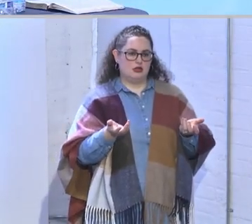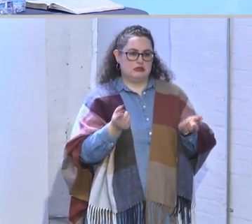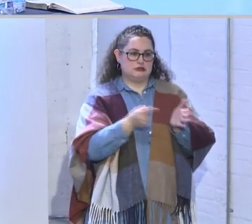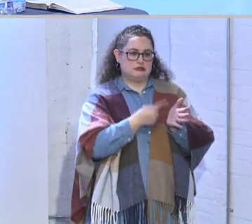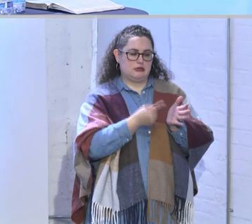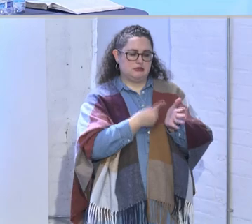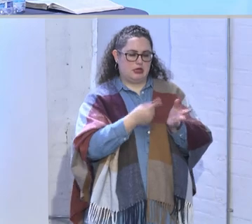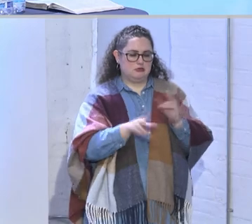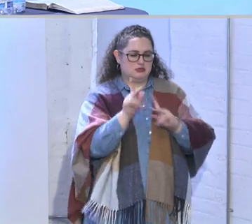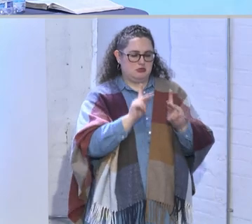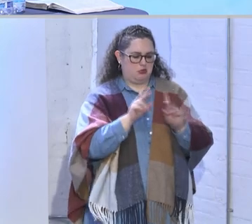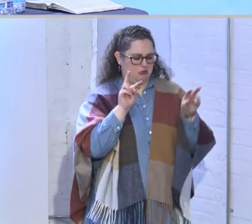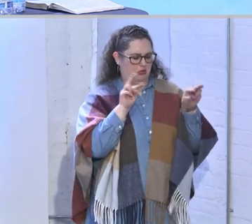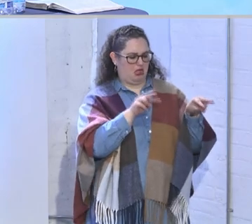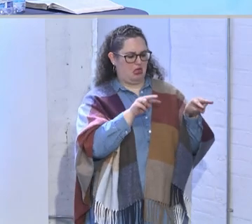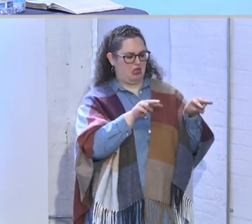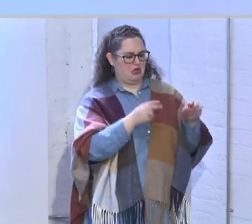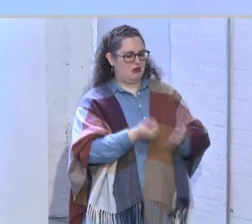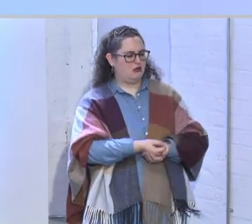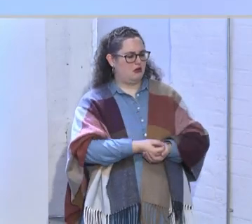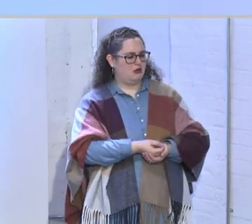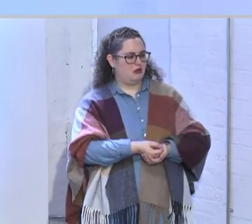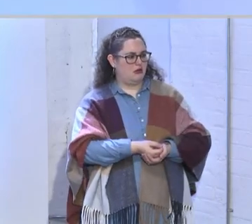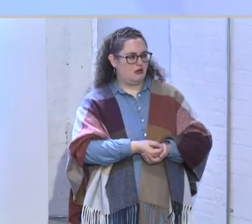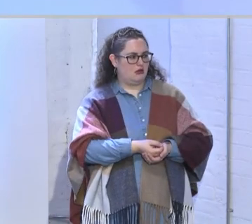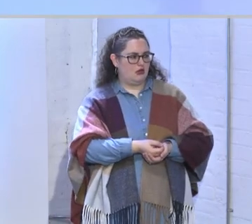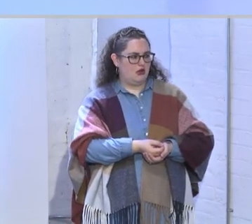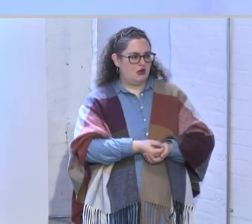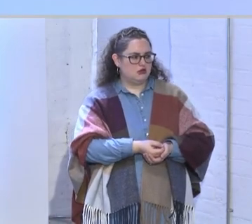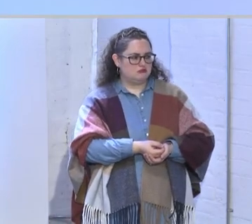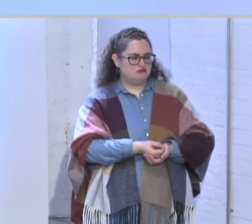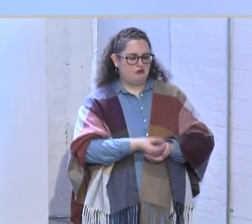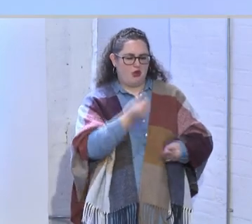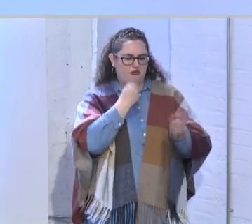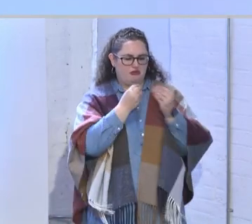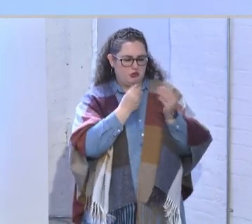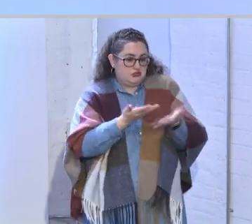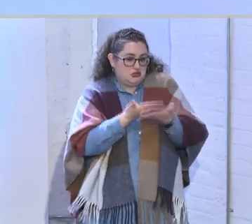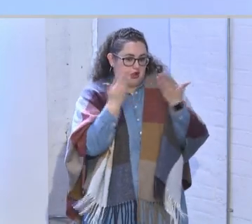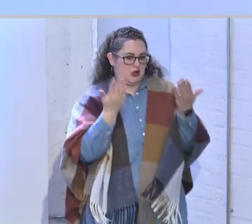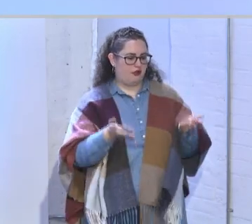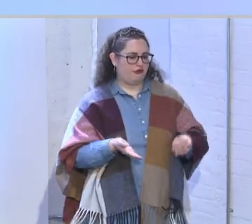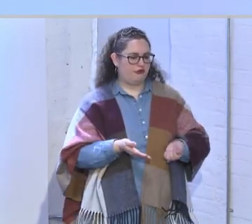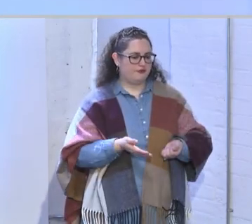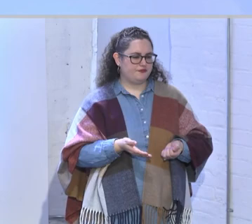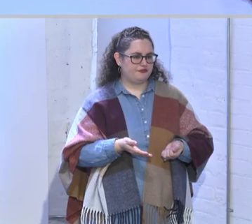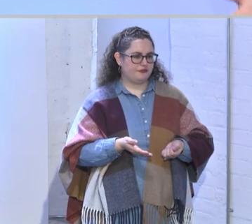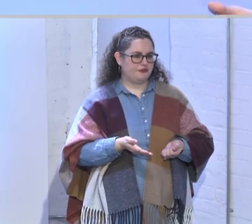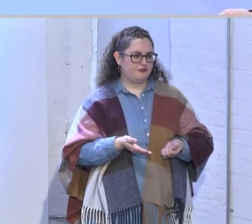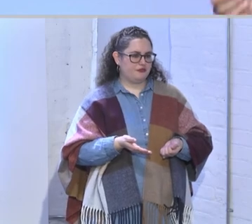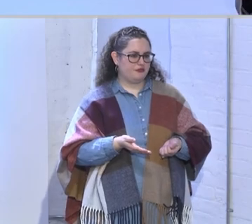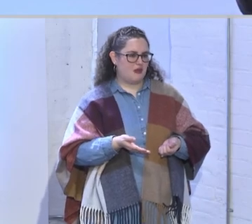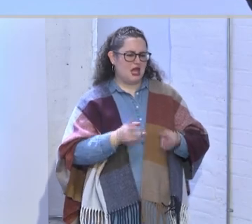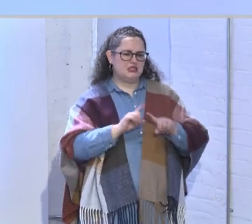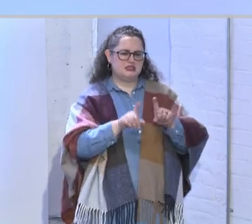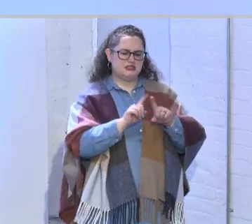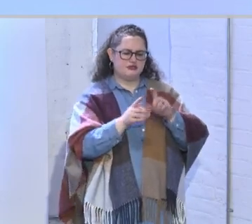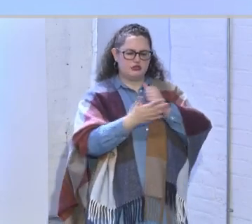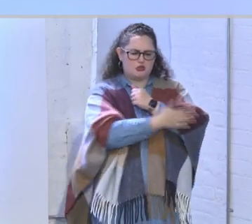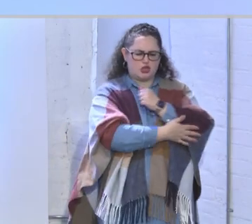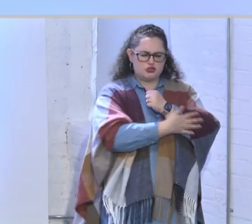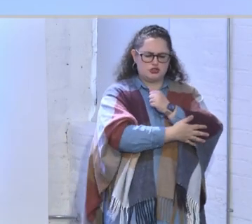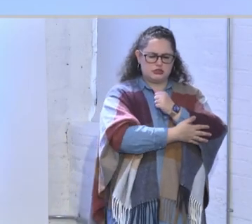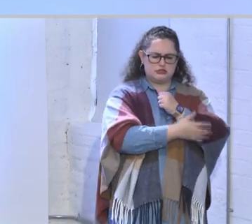one of the English princes said, "We're only gonna be responsible. We're gonna have two kids." You know, to have more